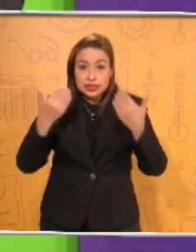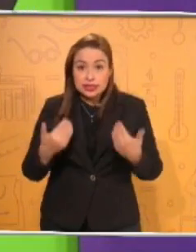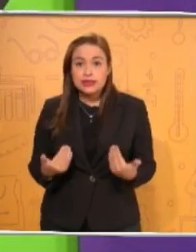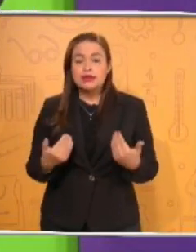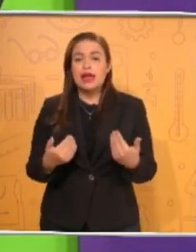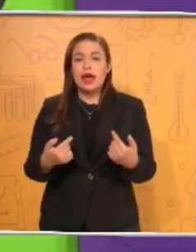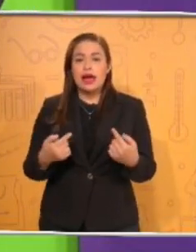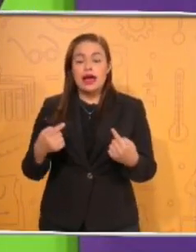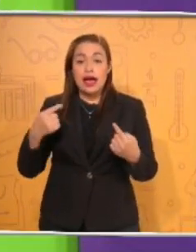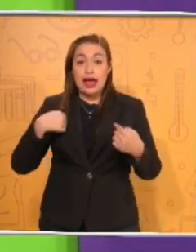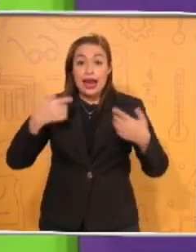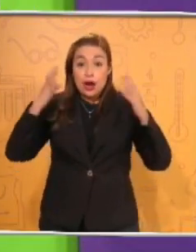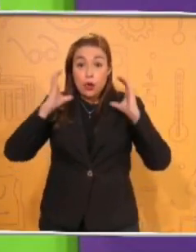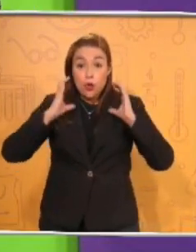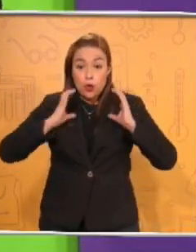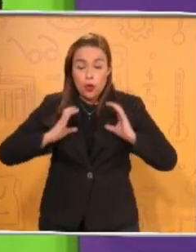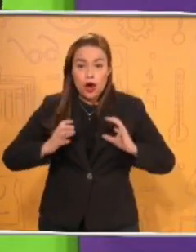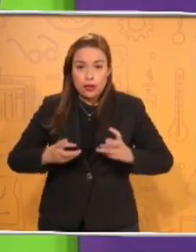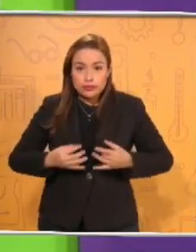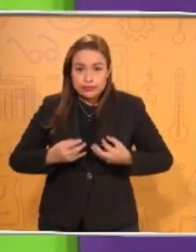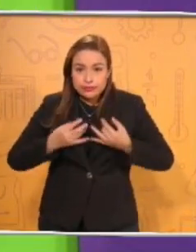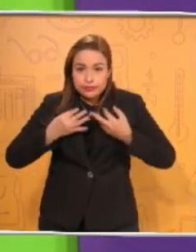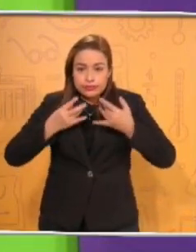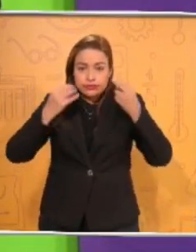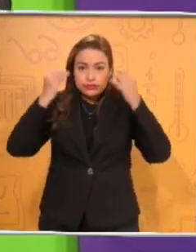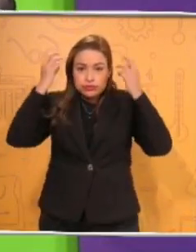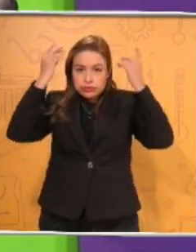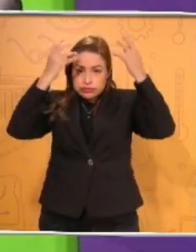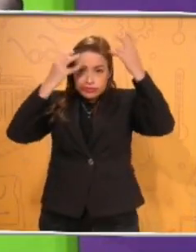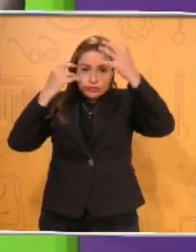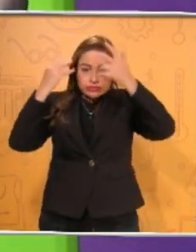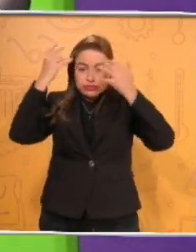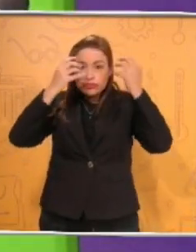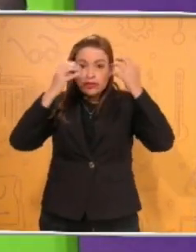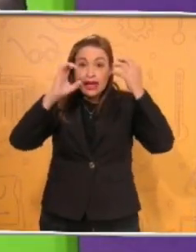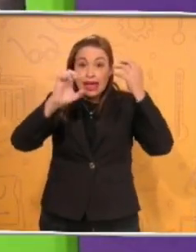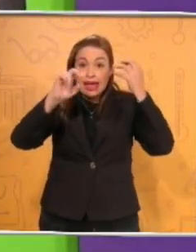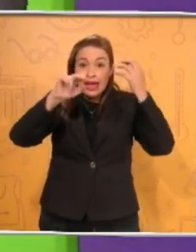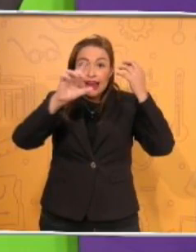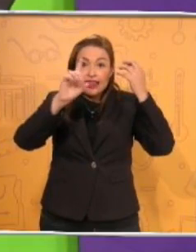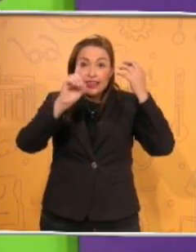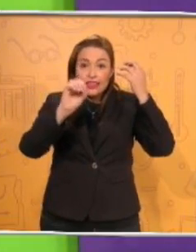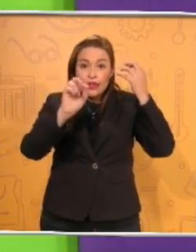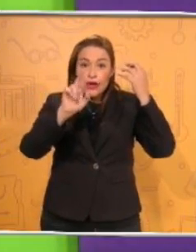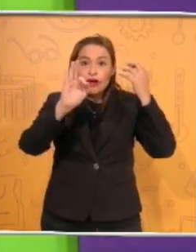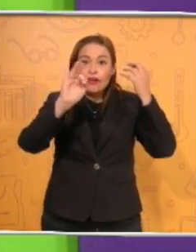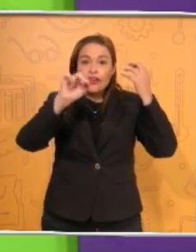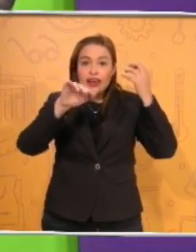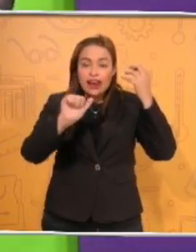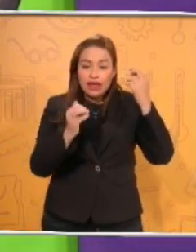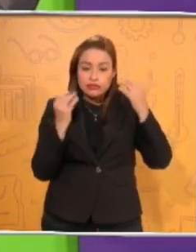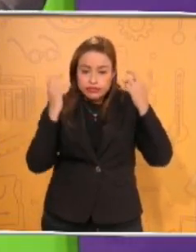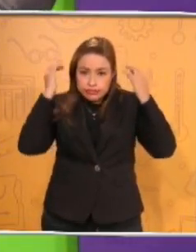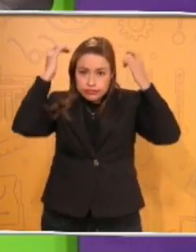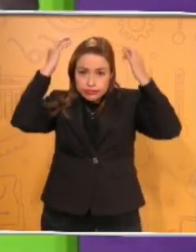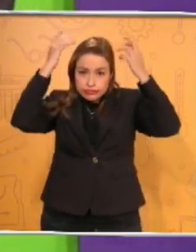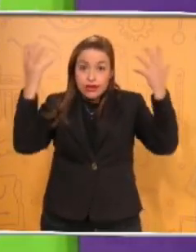our body produces endorphins. And that substance, it's good to work our